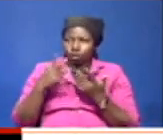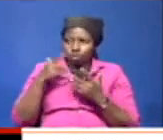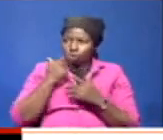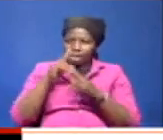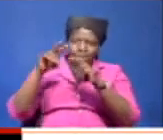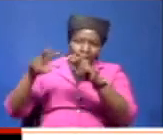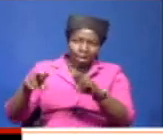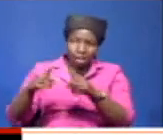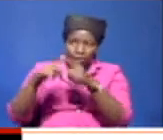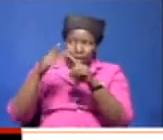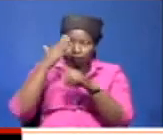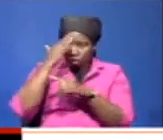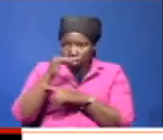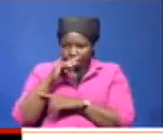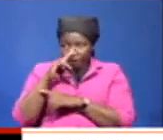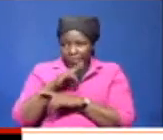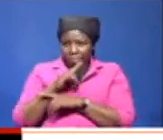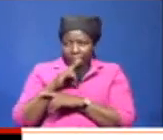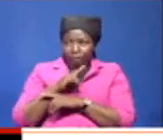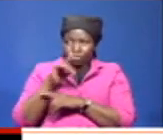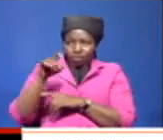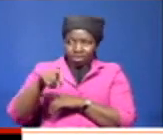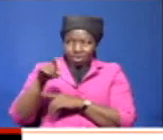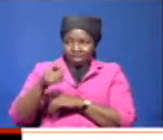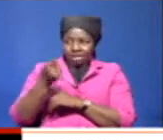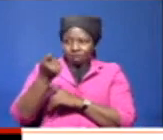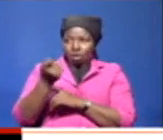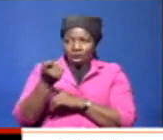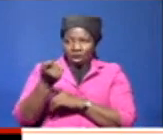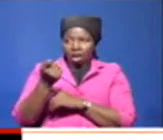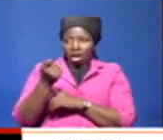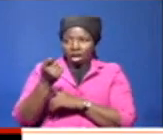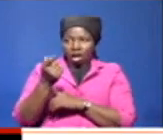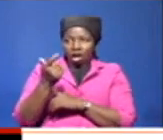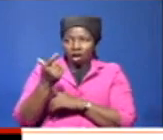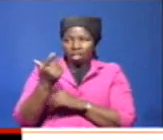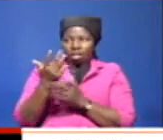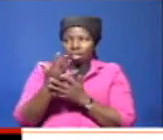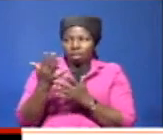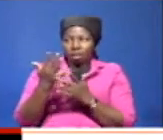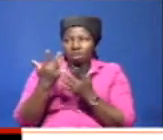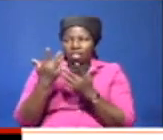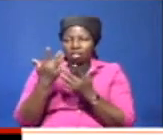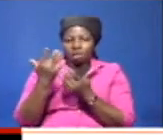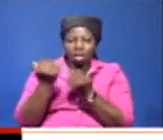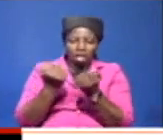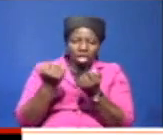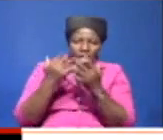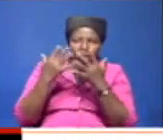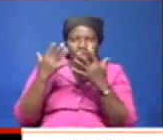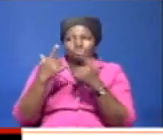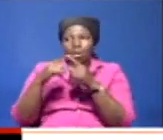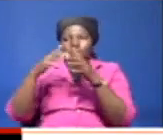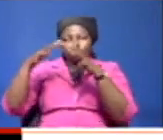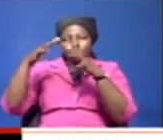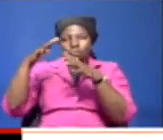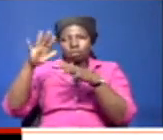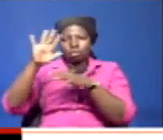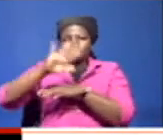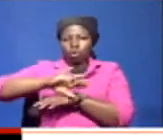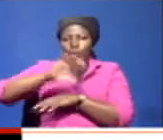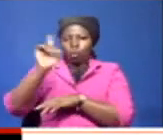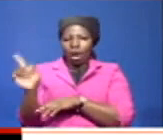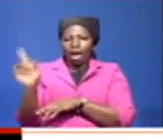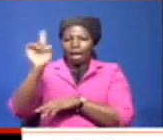the tough road you've been on, you know, you just need a little clip to come out somewhere and then the washer doesn't work. Or you need a little clip to come out and then your wiper doesn't work. And then you